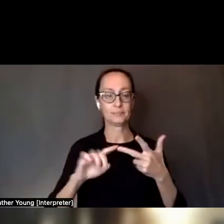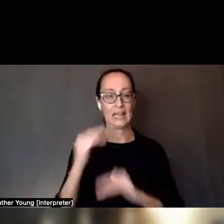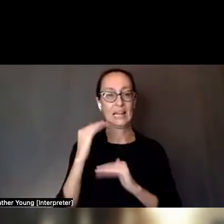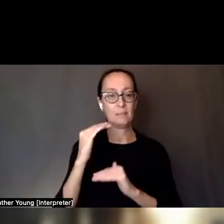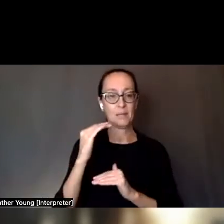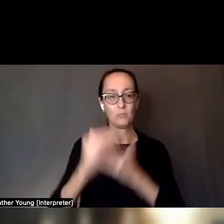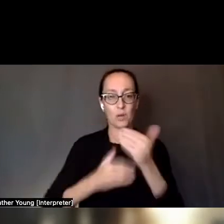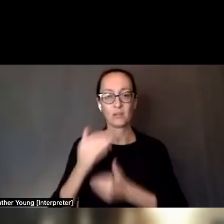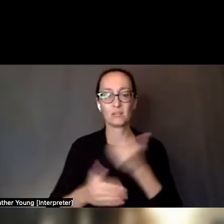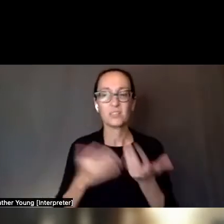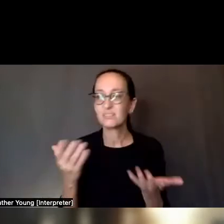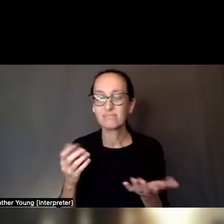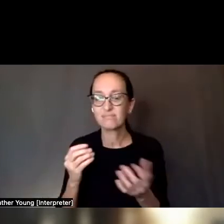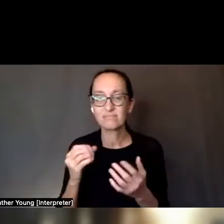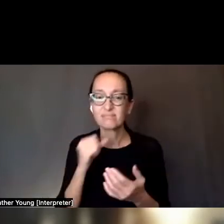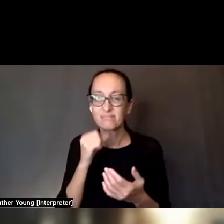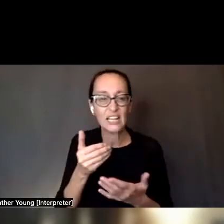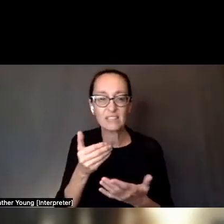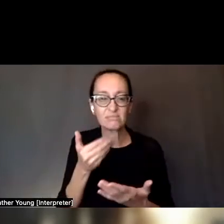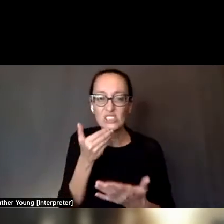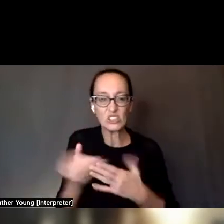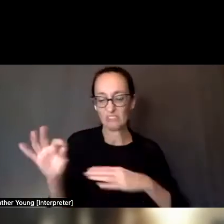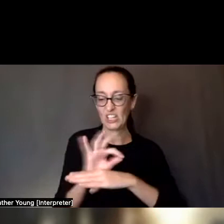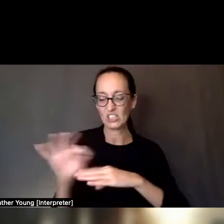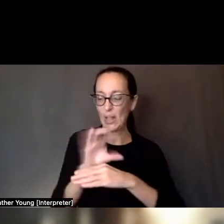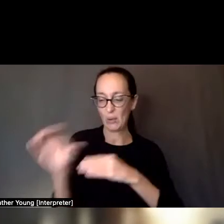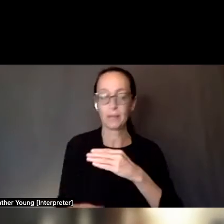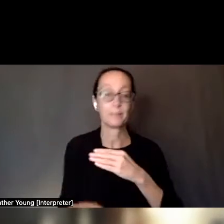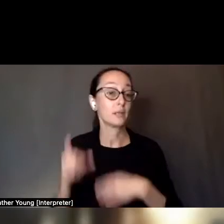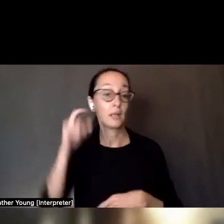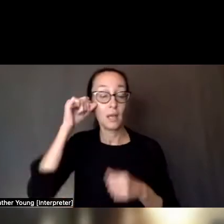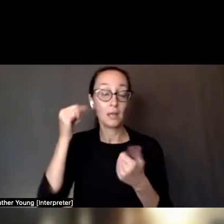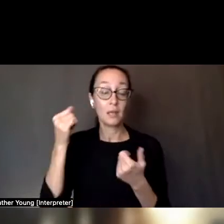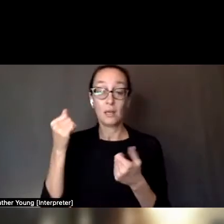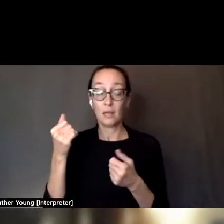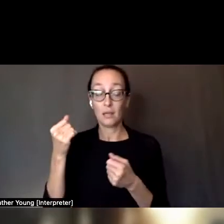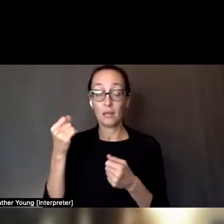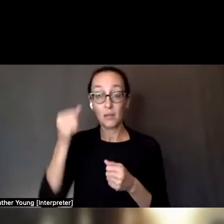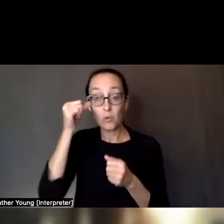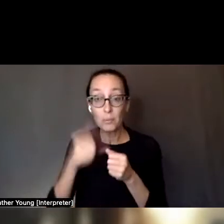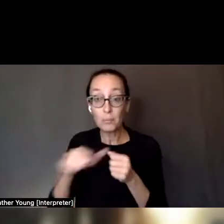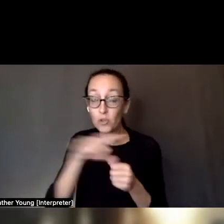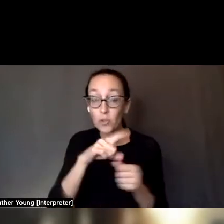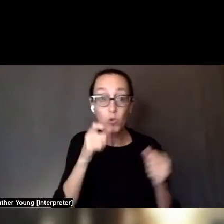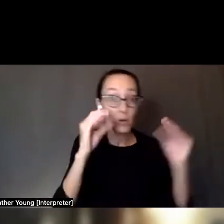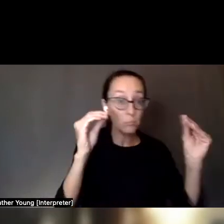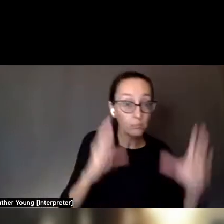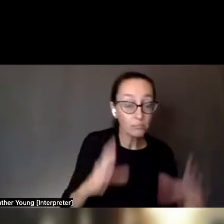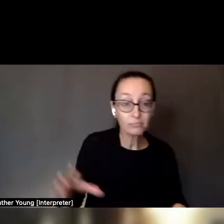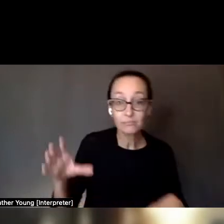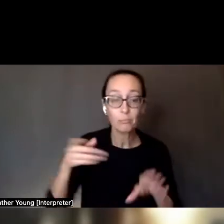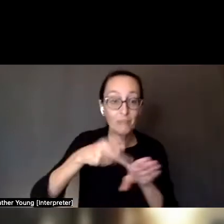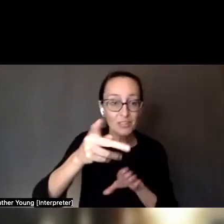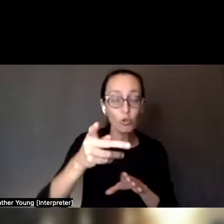outcomes. And keep in mind, for parents or for professionals that are listening to this, there's no such thing as a bad